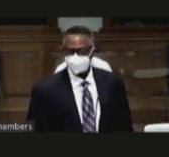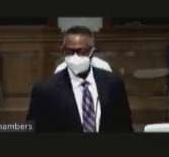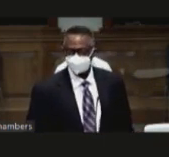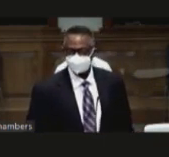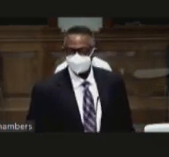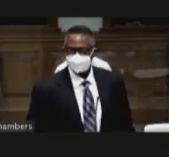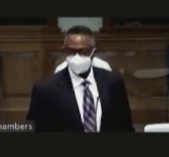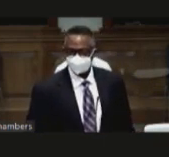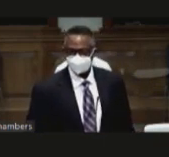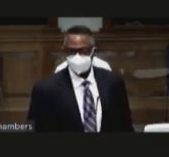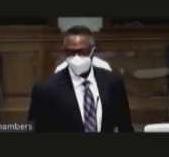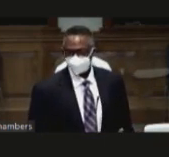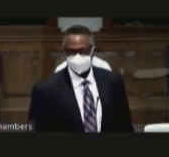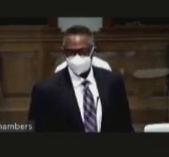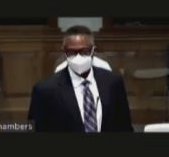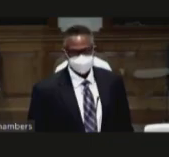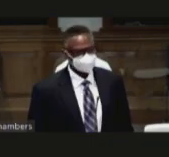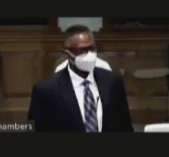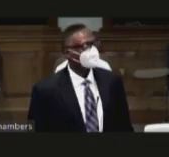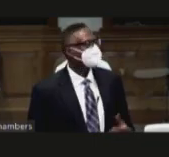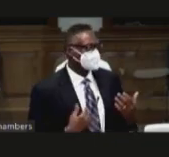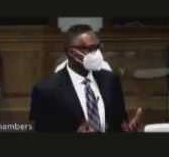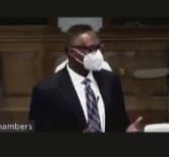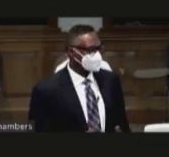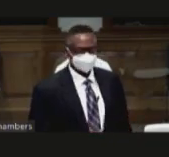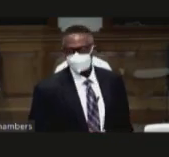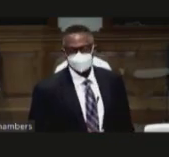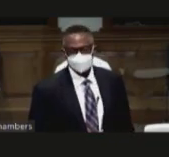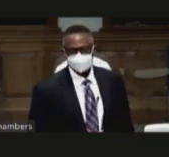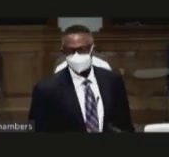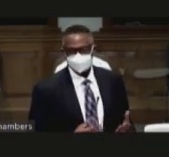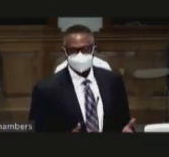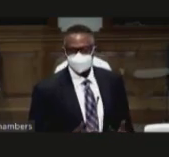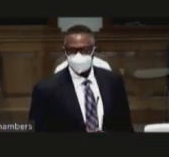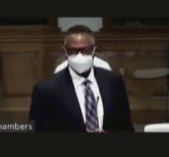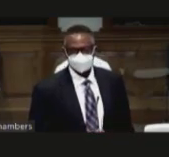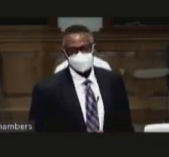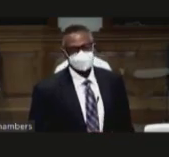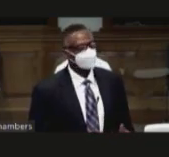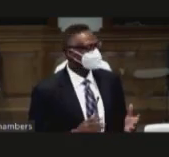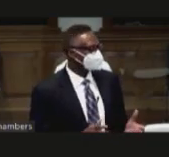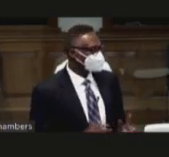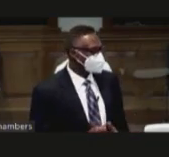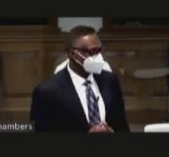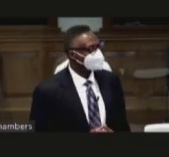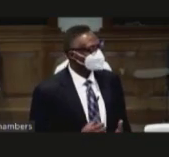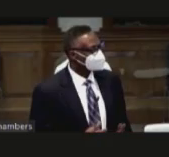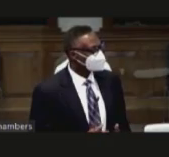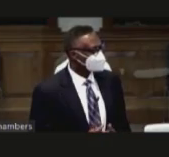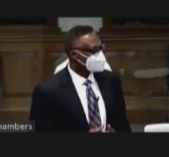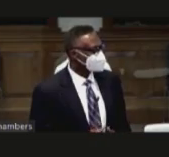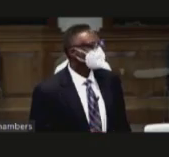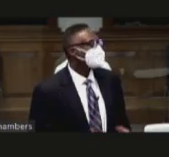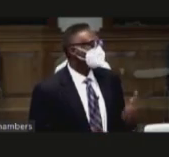processing center, back office processing center with hundreds of employees. If you ever drive by there in the daytime, you'll see a lot of people